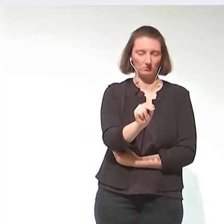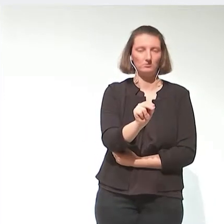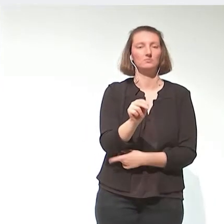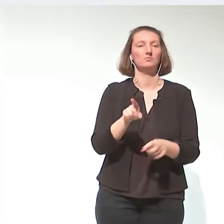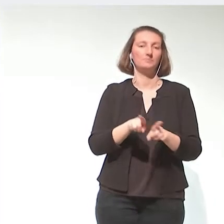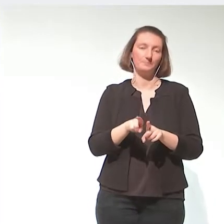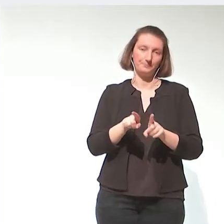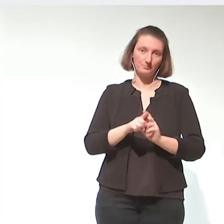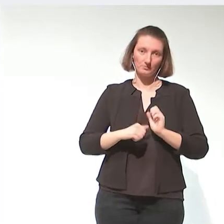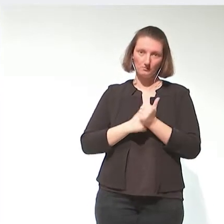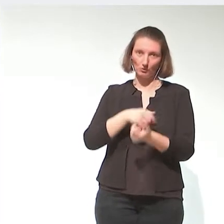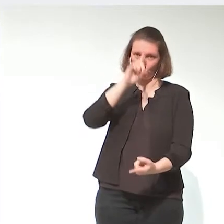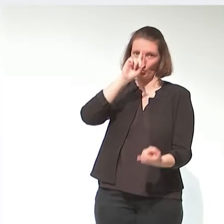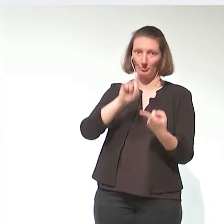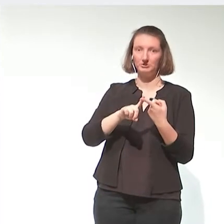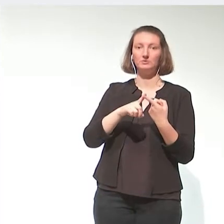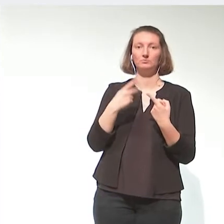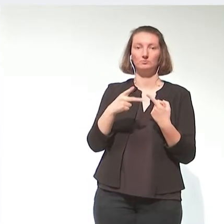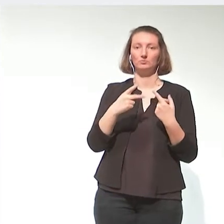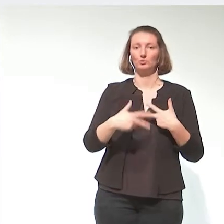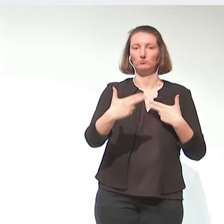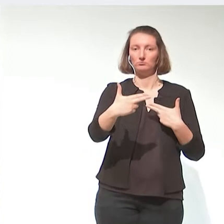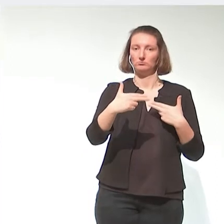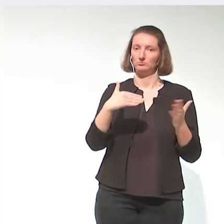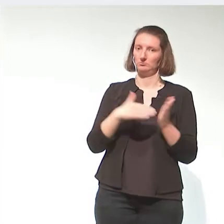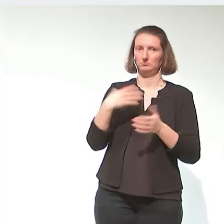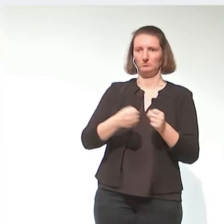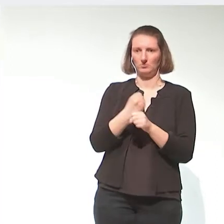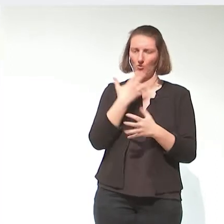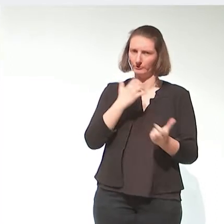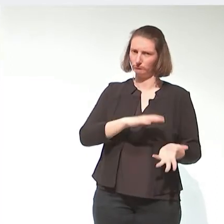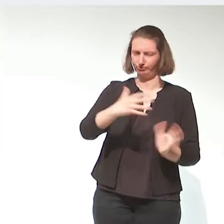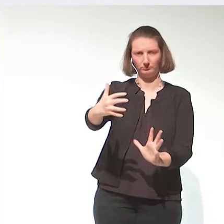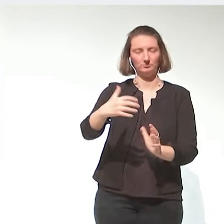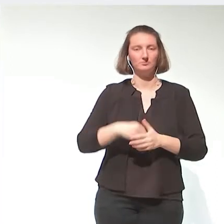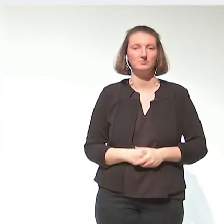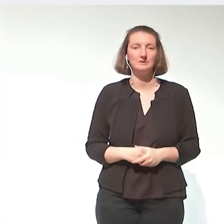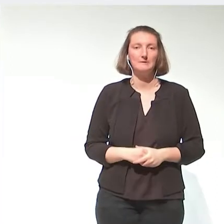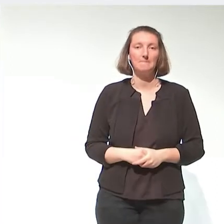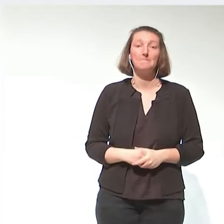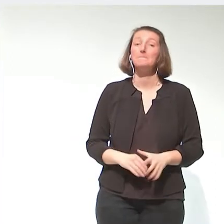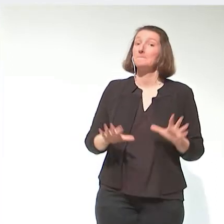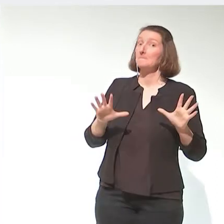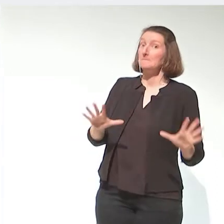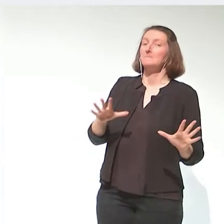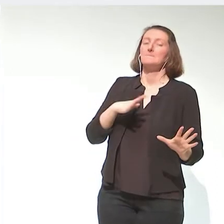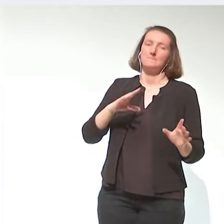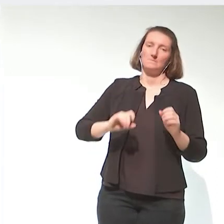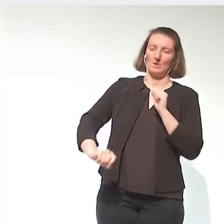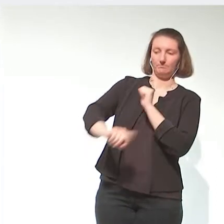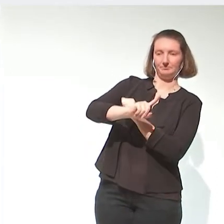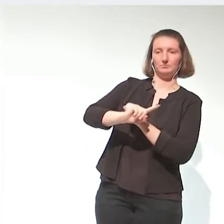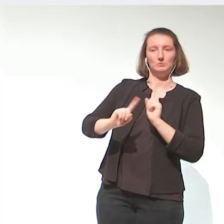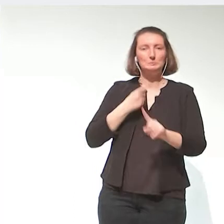number of issues which are very specific to the Maltese context, which, while being challenges for everyone, need also be dealt